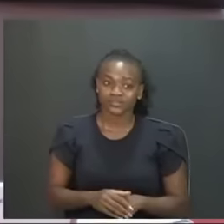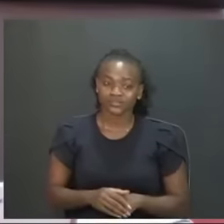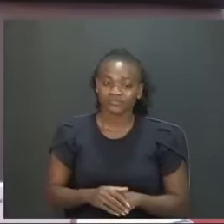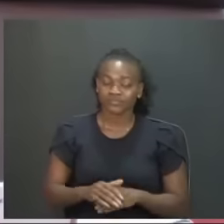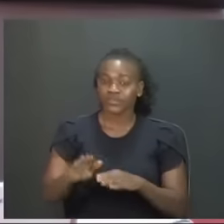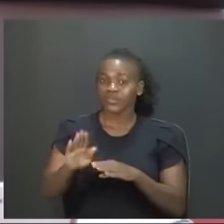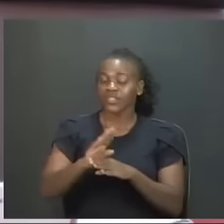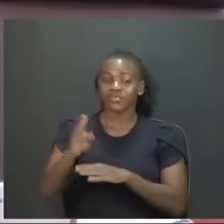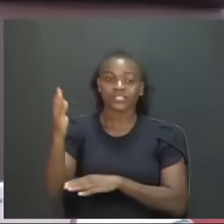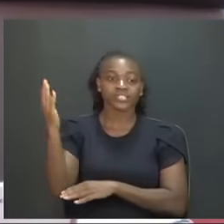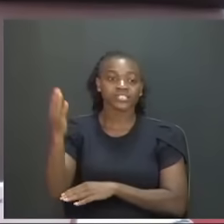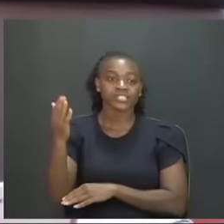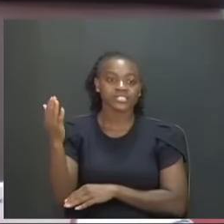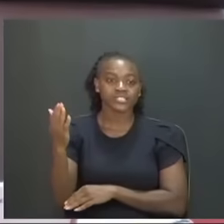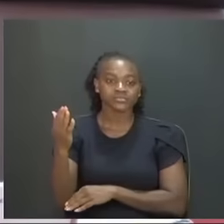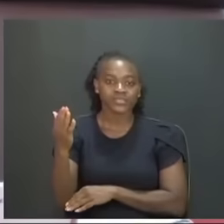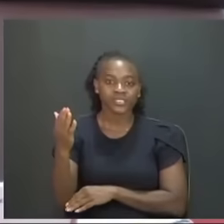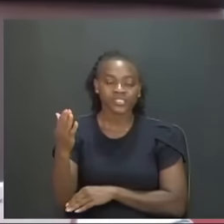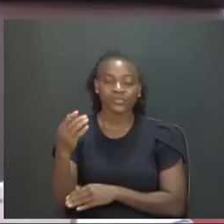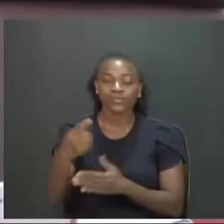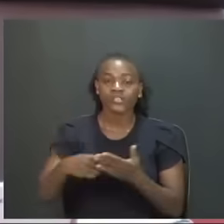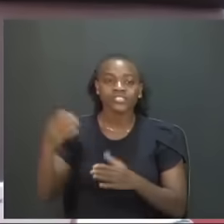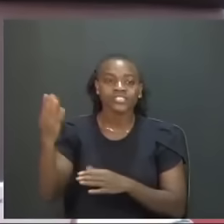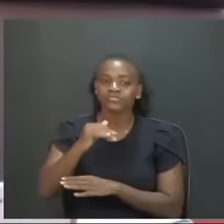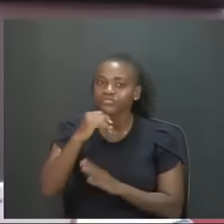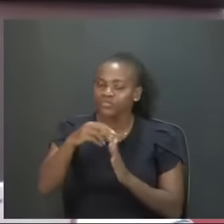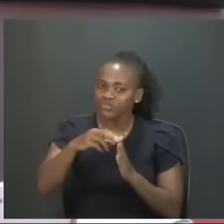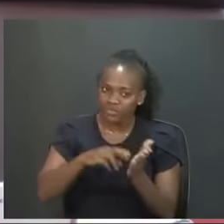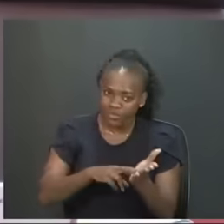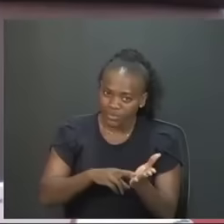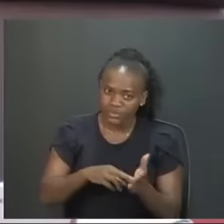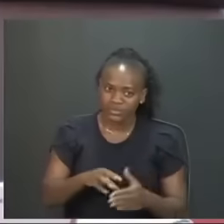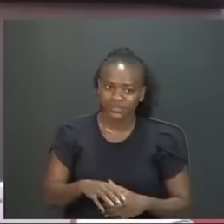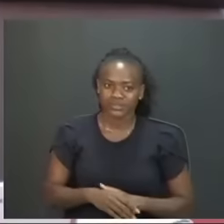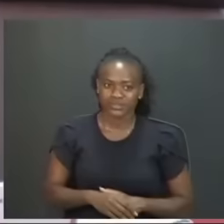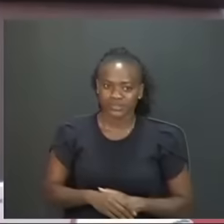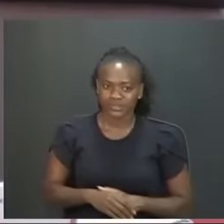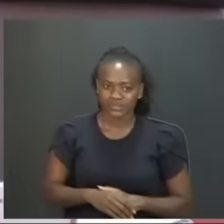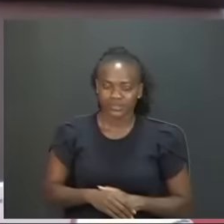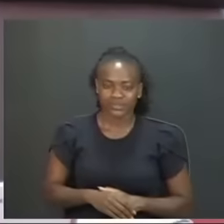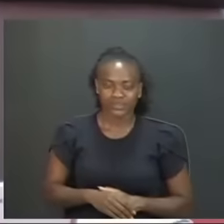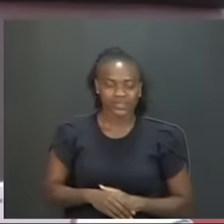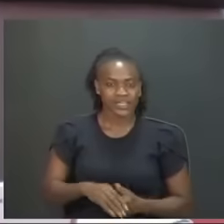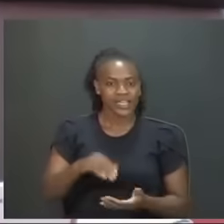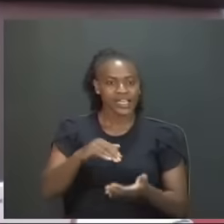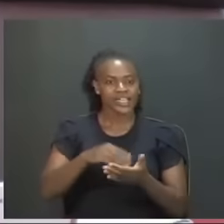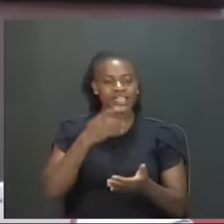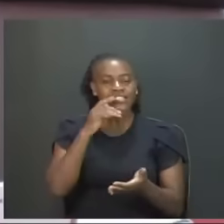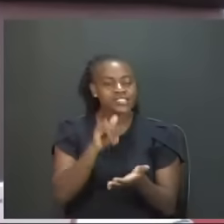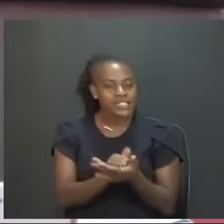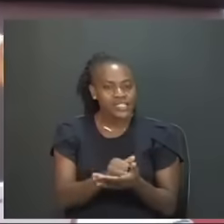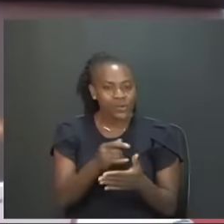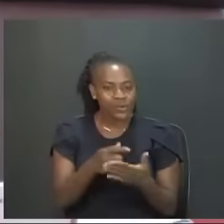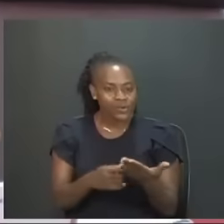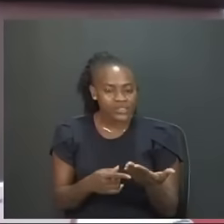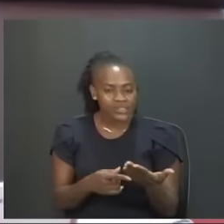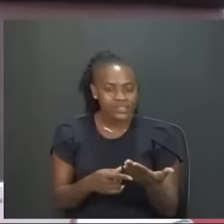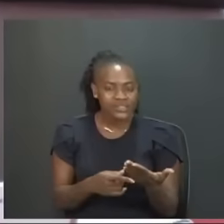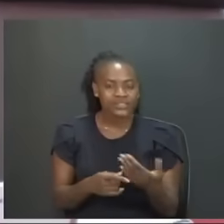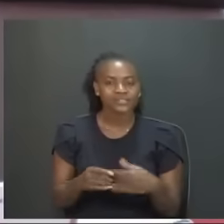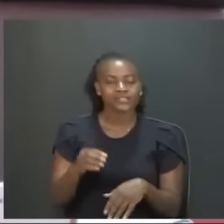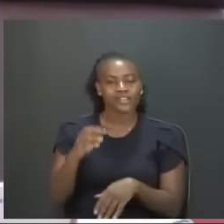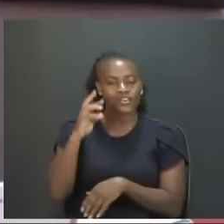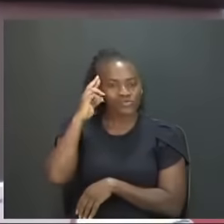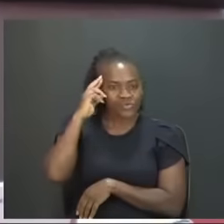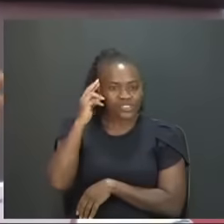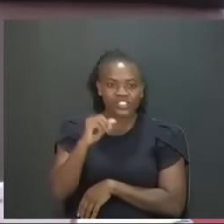business statement is a statement and not a report. He went further to say that for that matter,